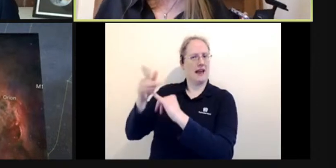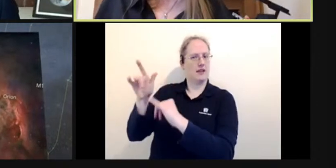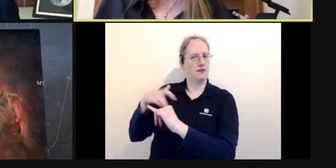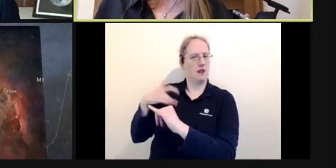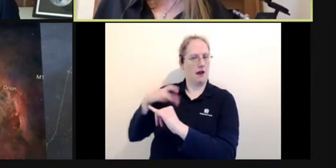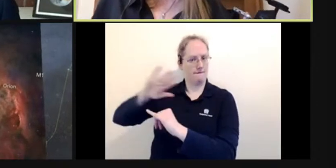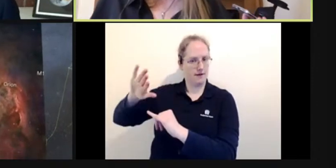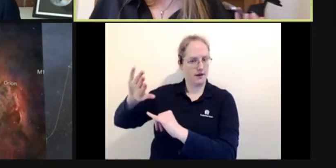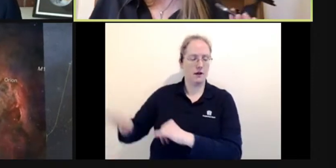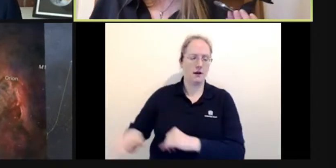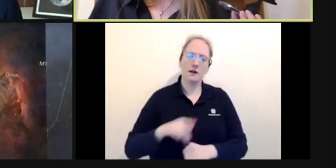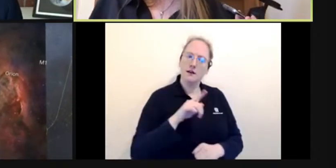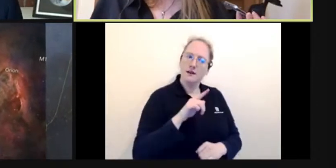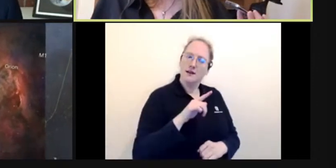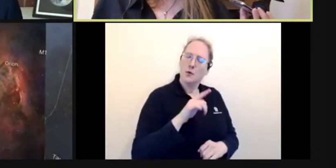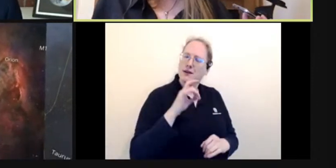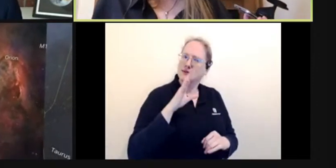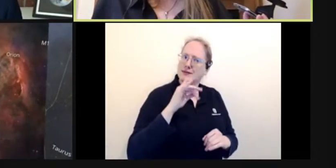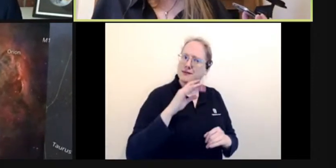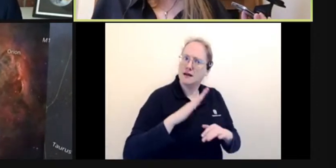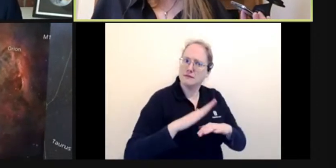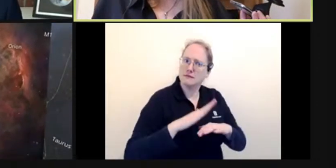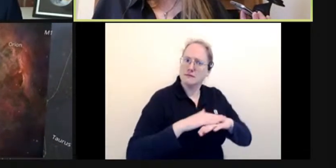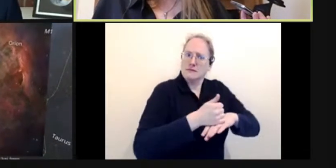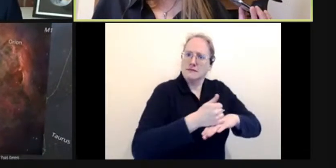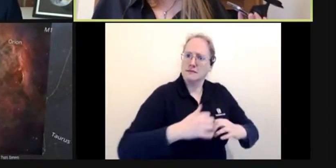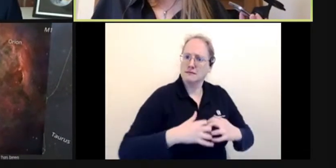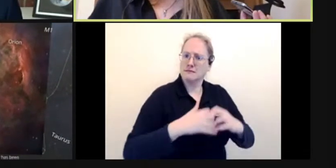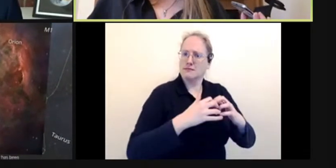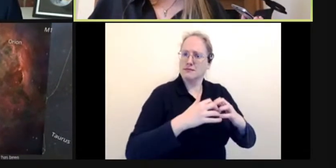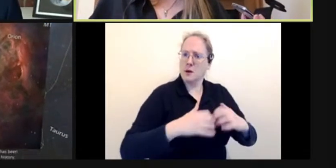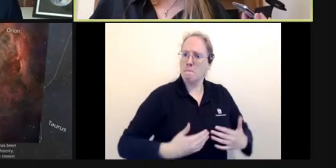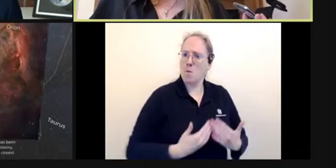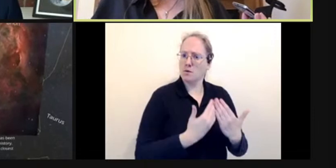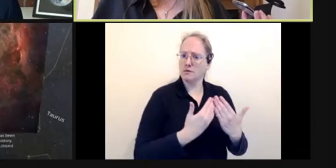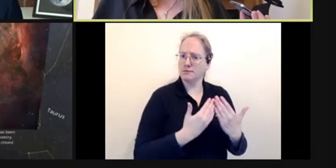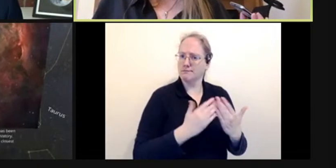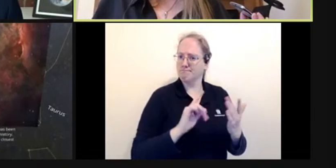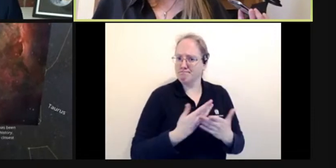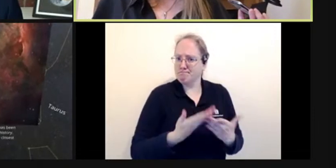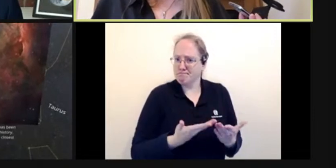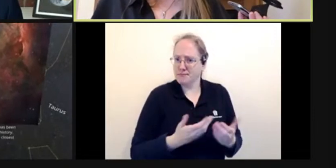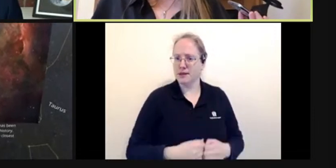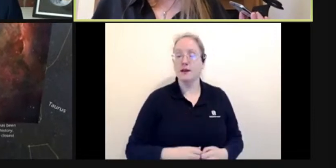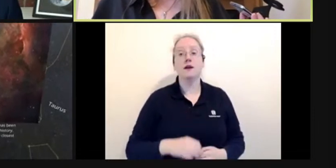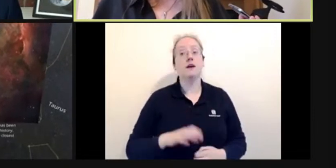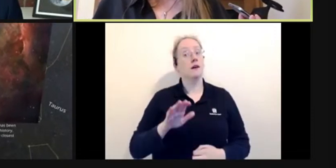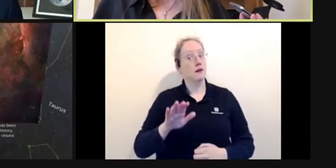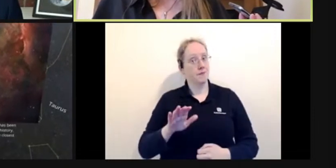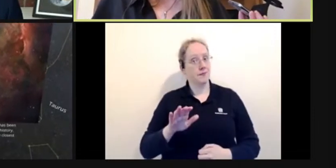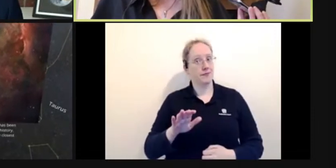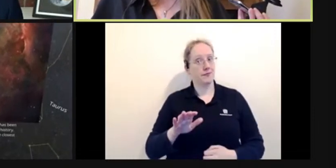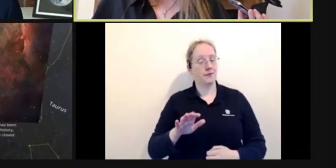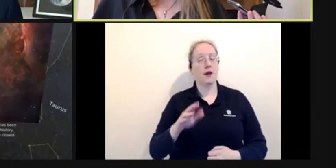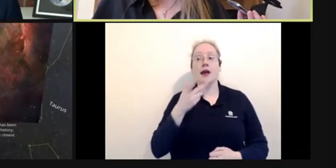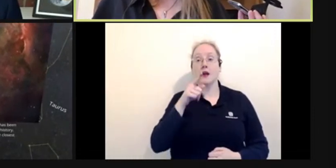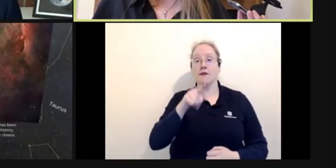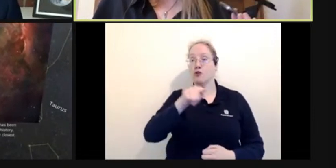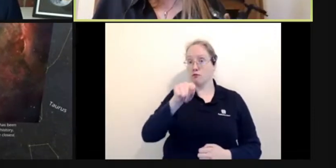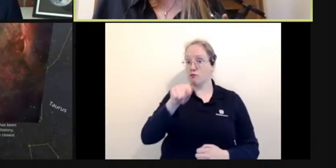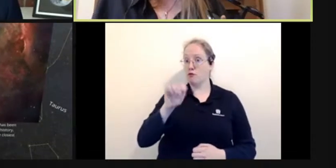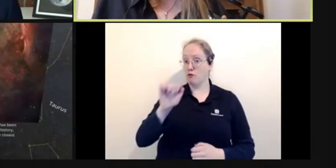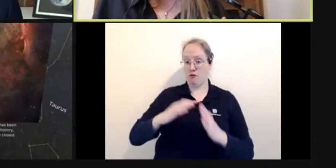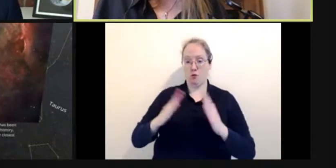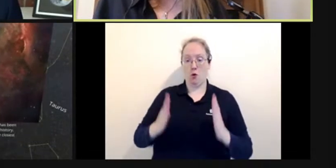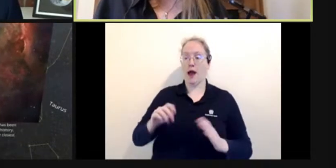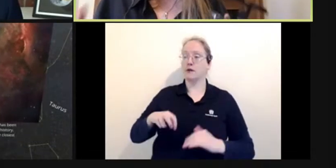nebula comes back. And you can actually see this, guys, if you have binoculars and it's a very, very clear night, you can find